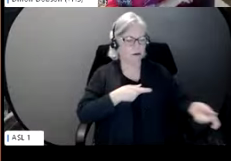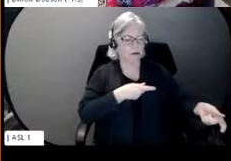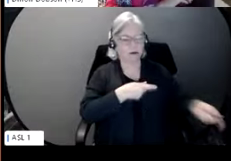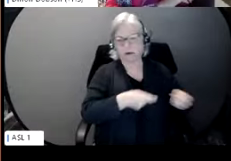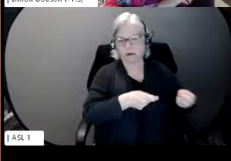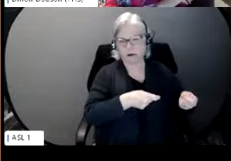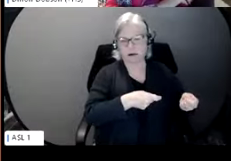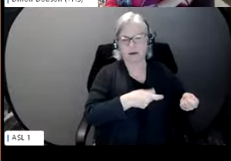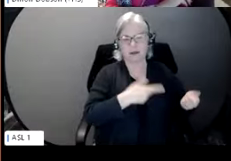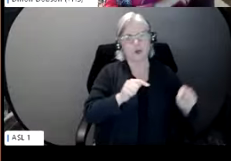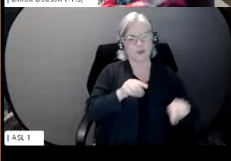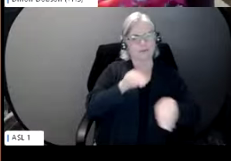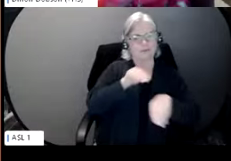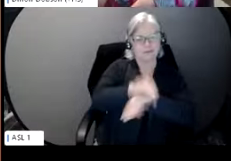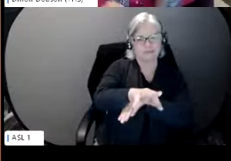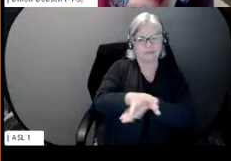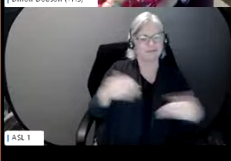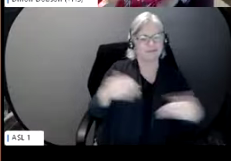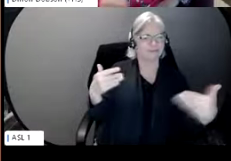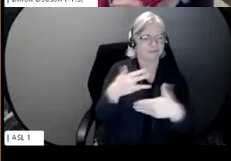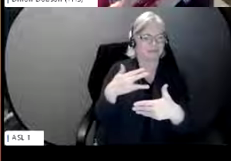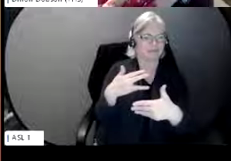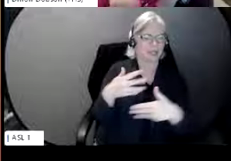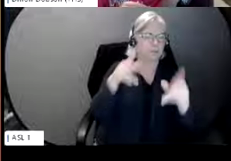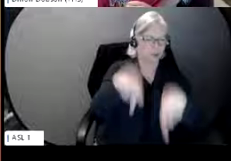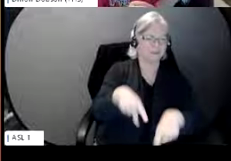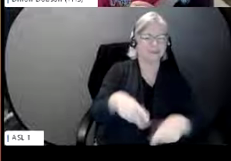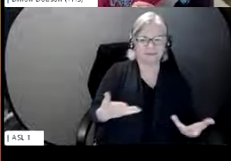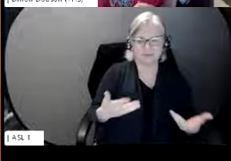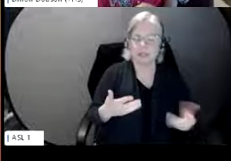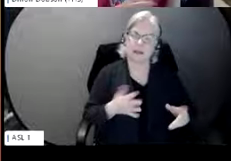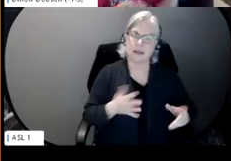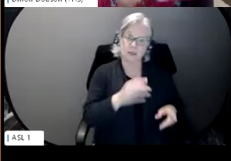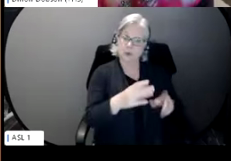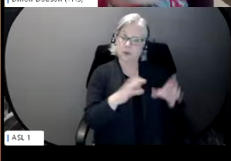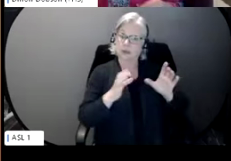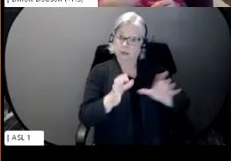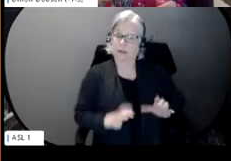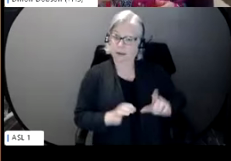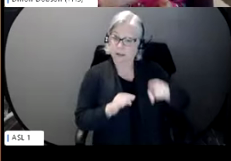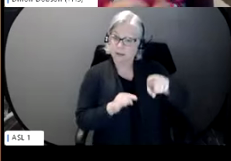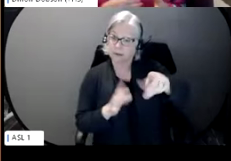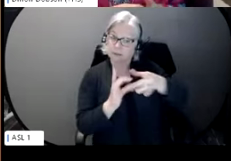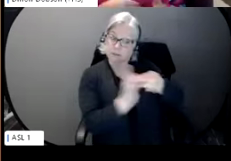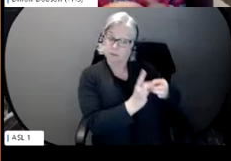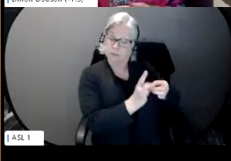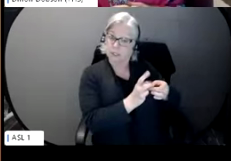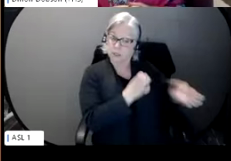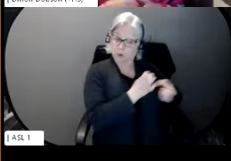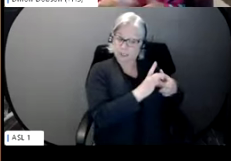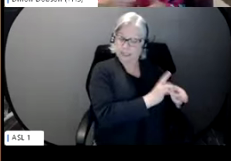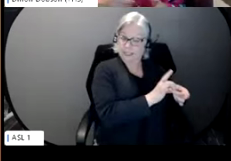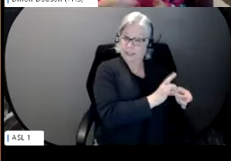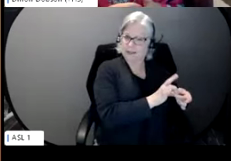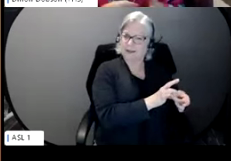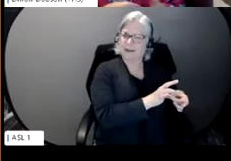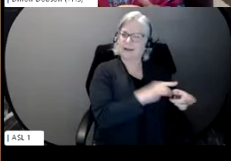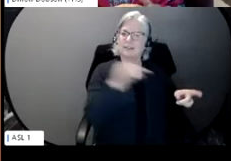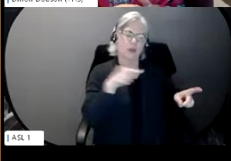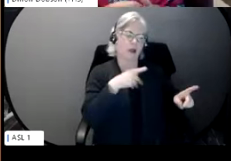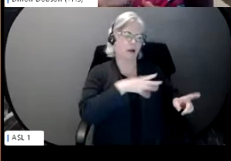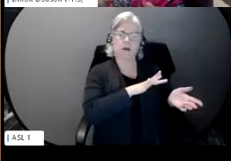and intimidating a person, right? So those emotional attachments that your client might have to companion animals are the heart of the exploitation, are